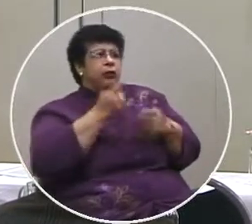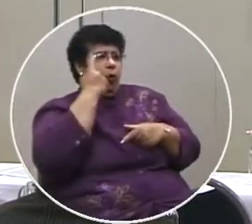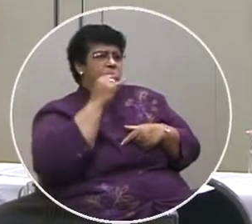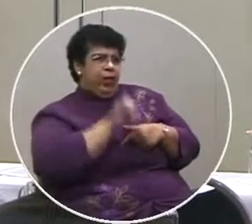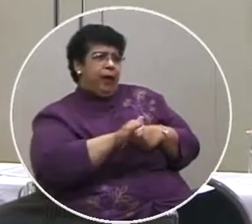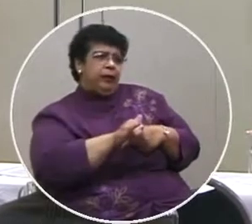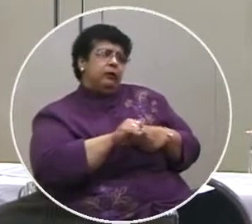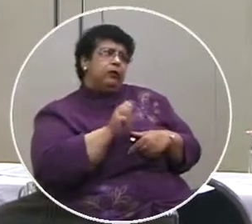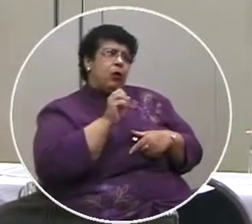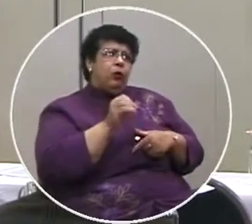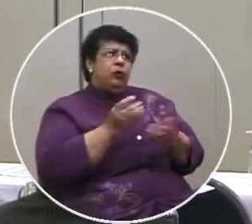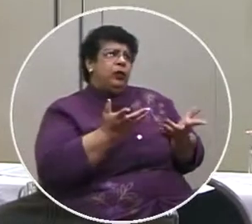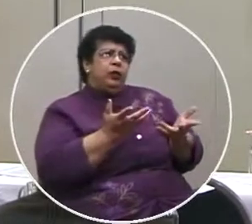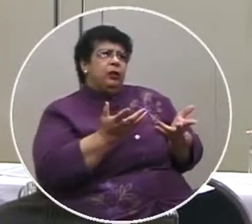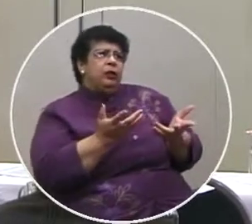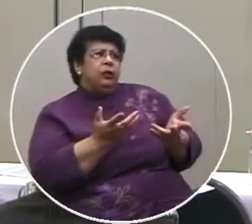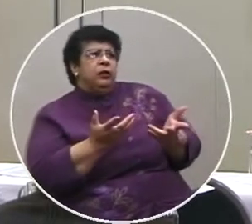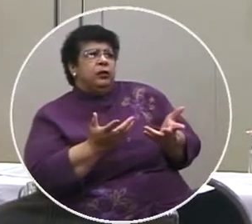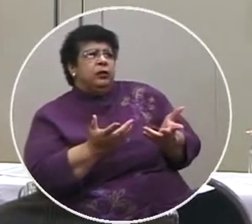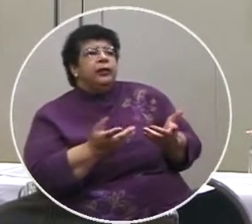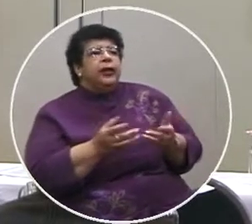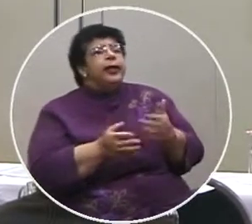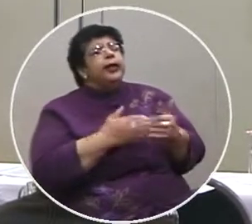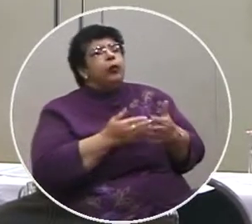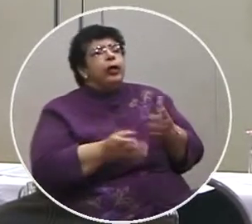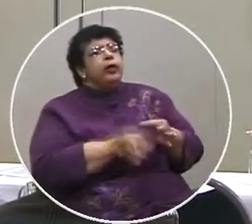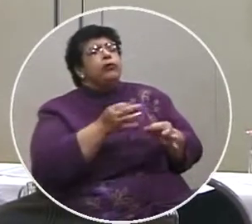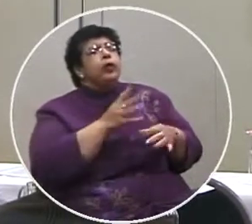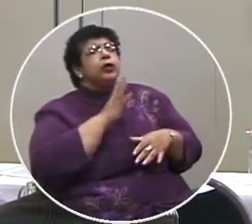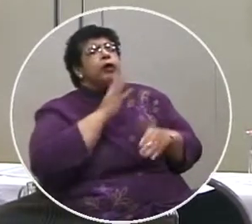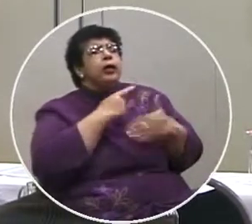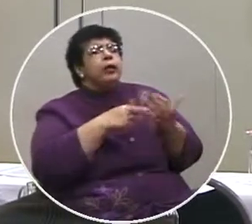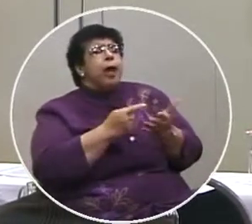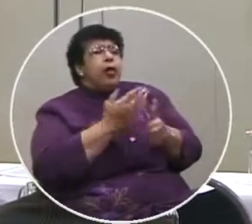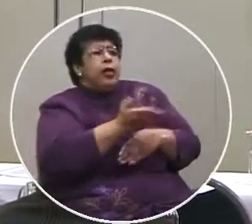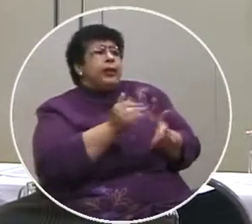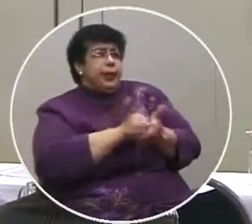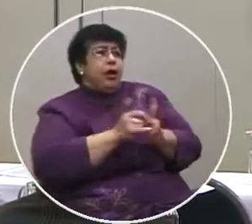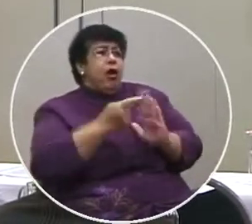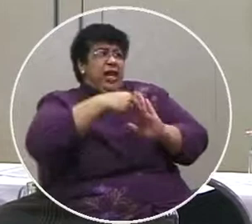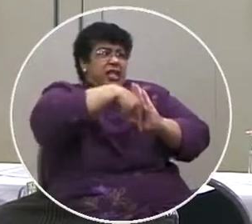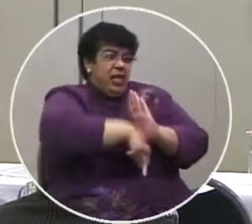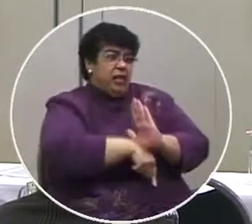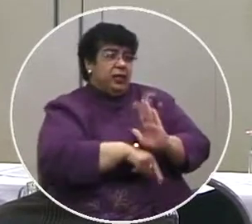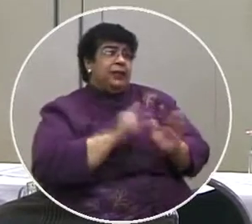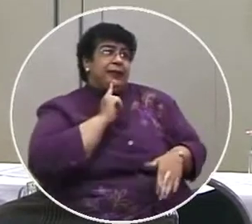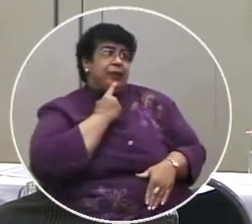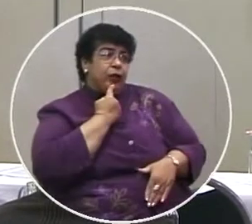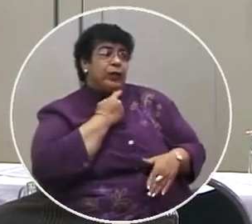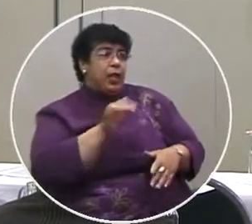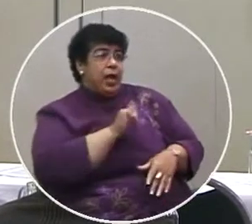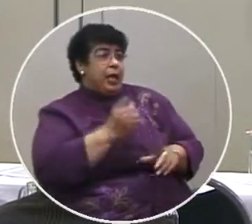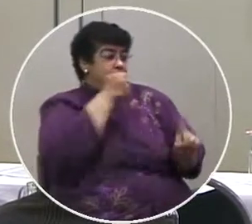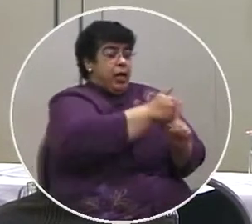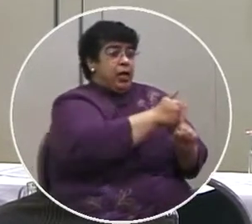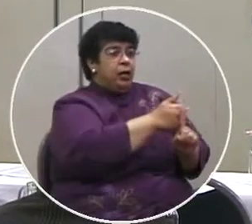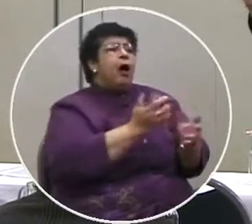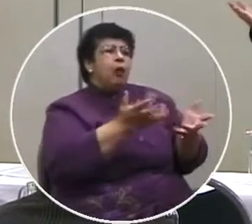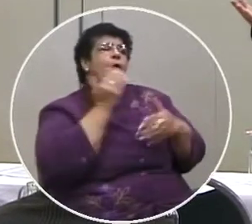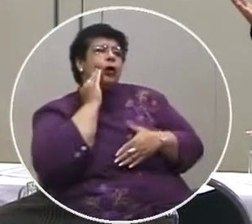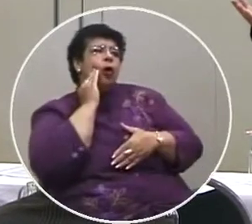a shotgun. But when we're talking about behaviors that are intense, things like hitting, I want to know